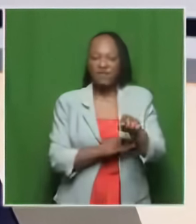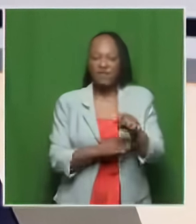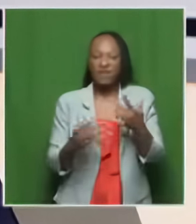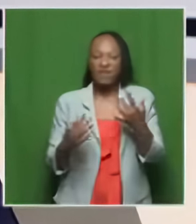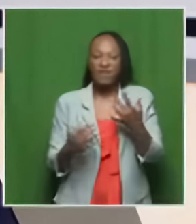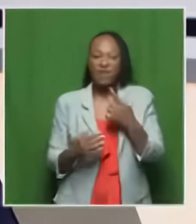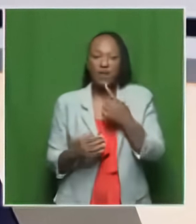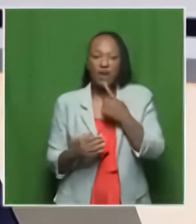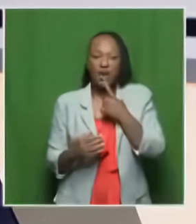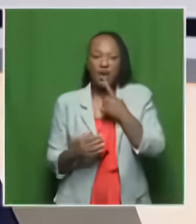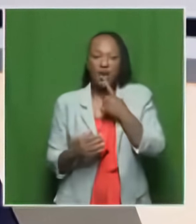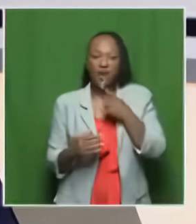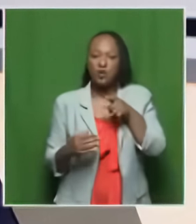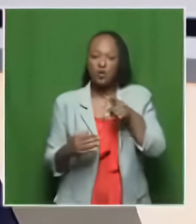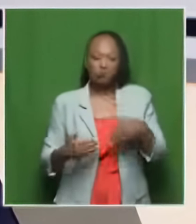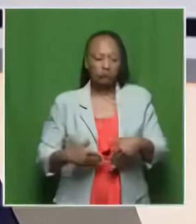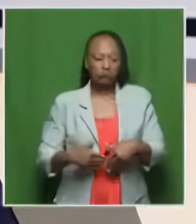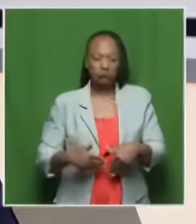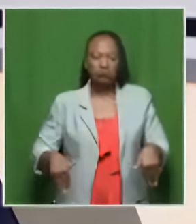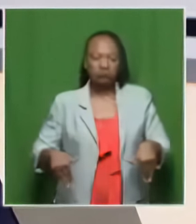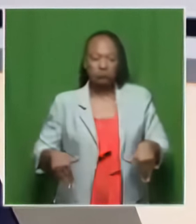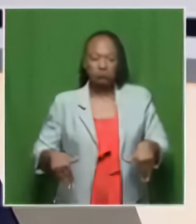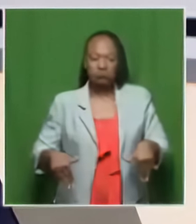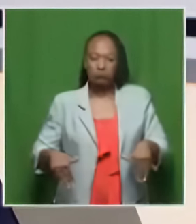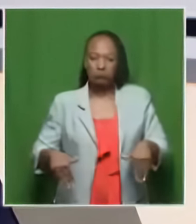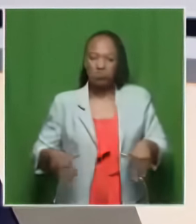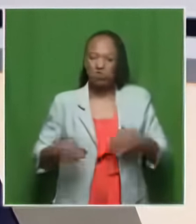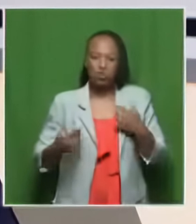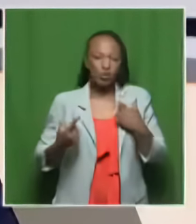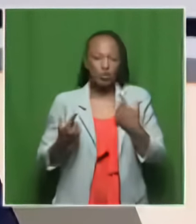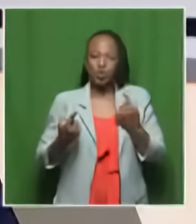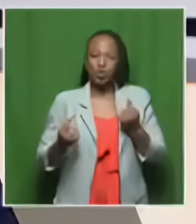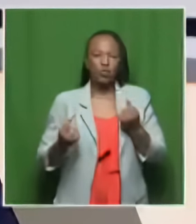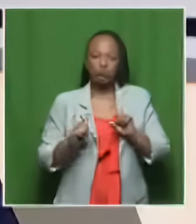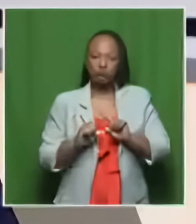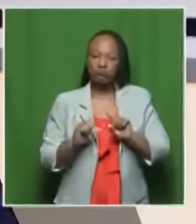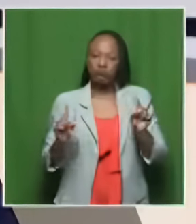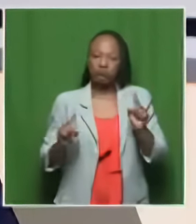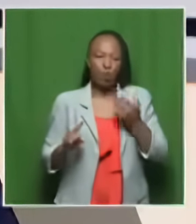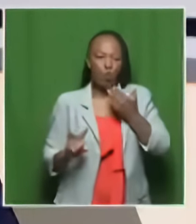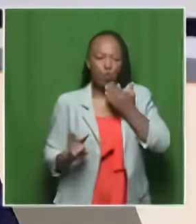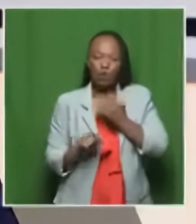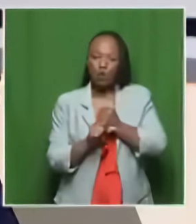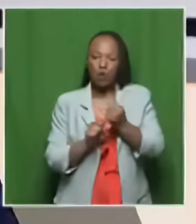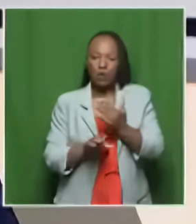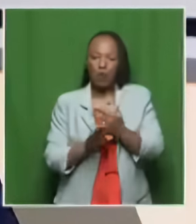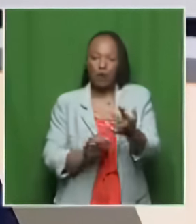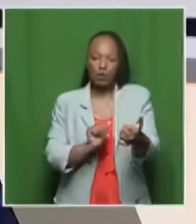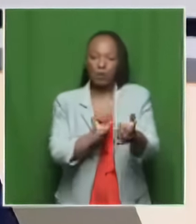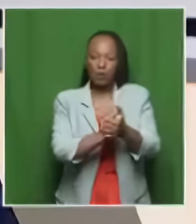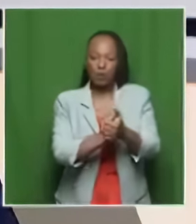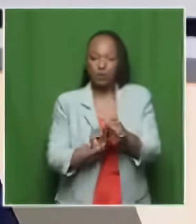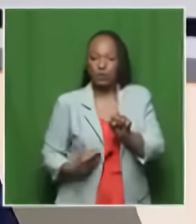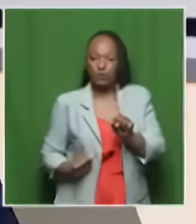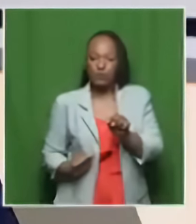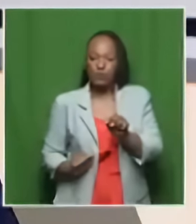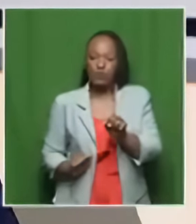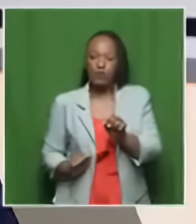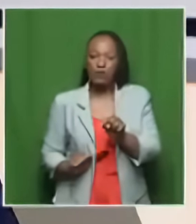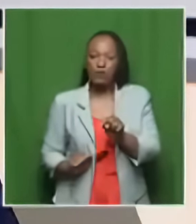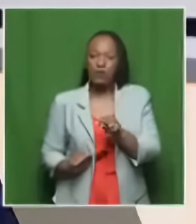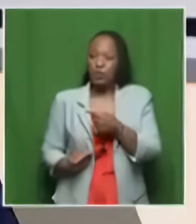red lines for you in terms of who you will not go into coalitions with, because you at some